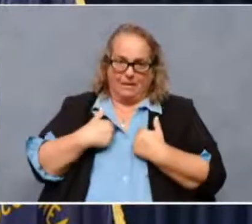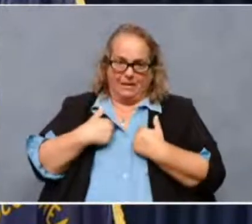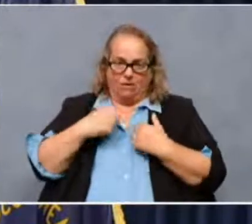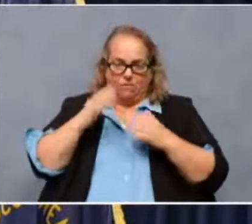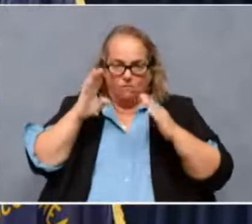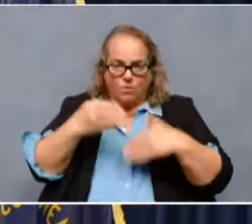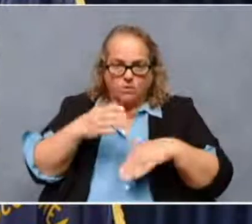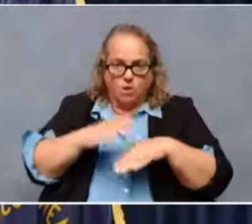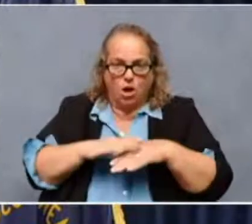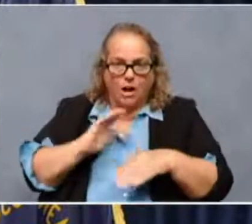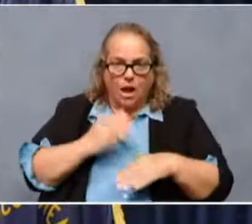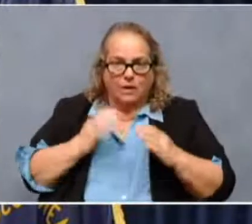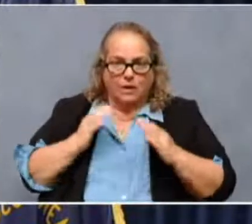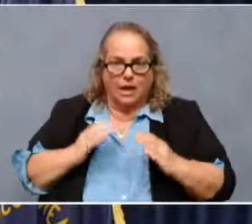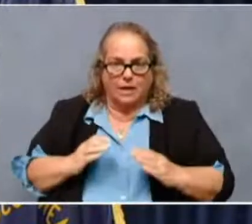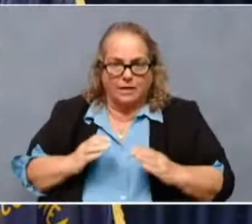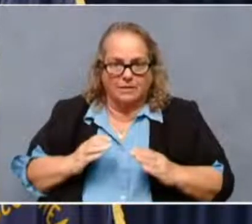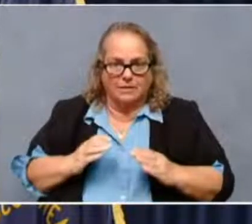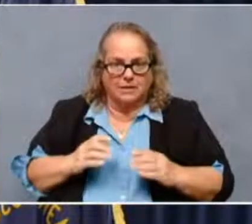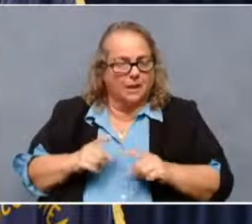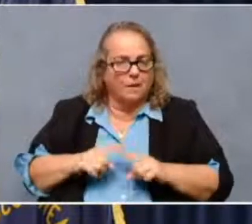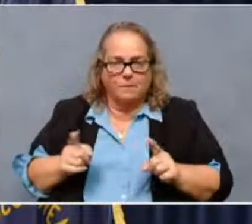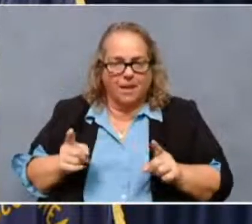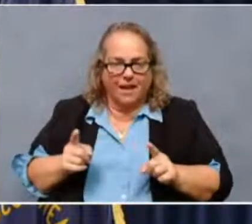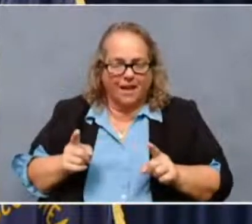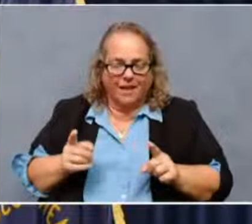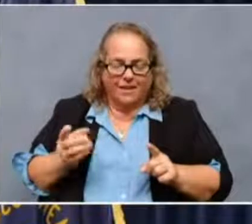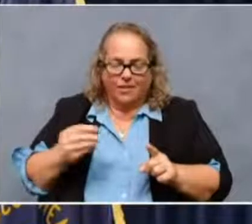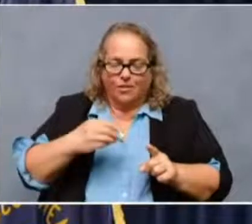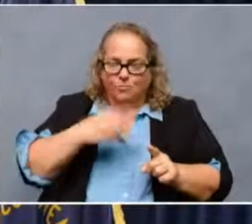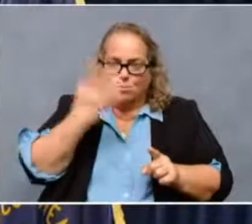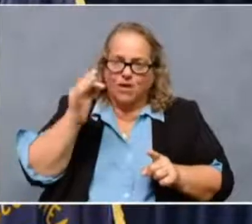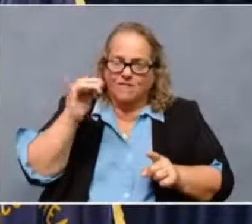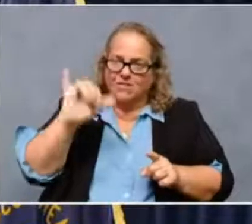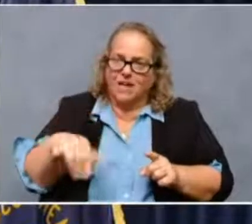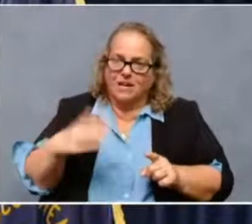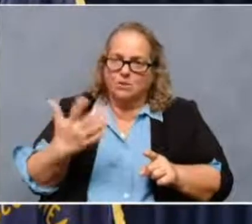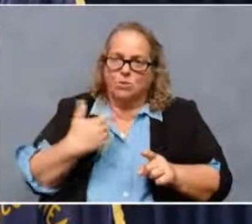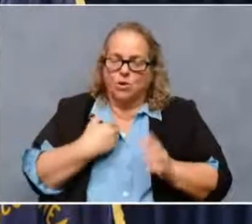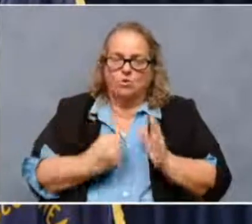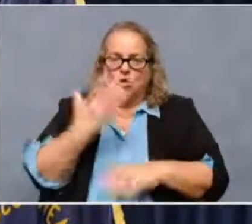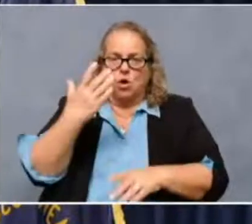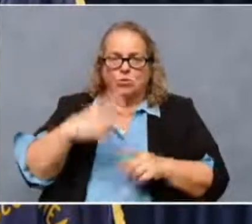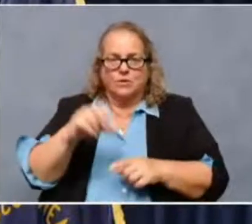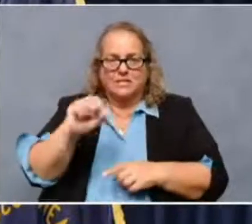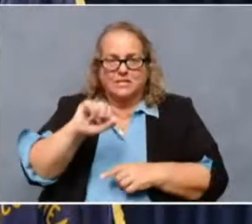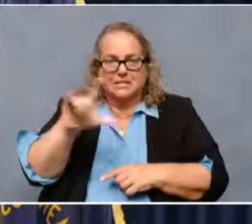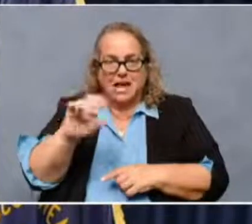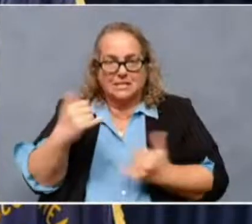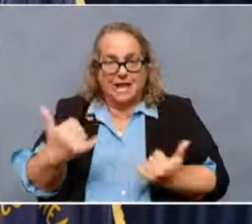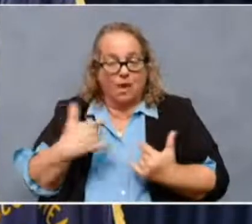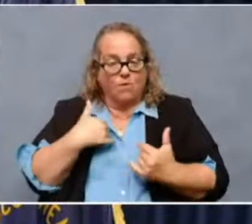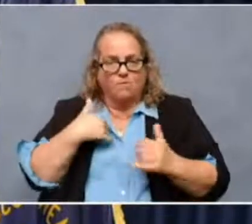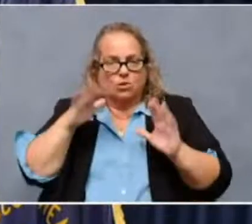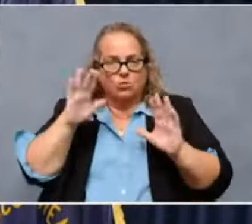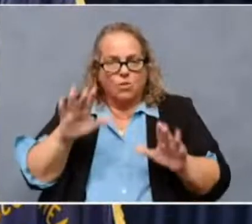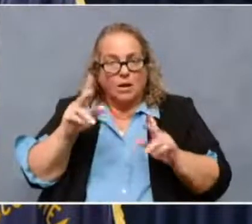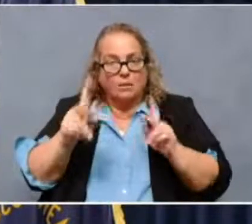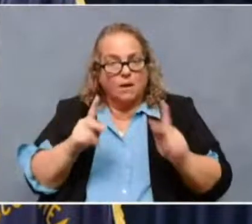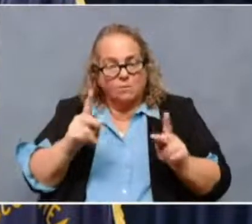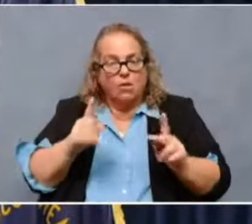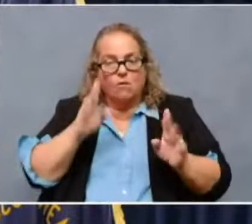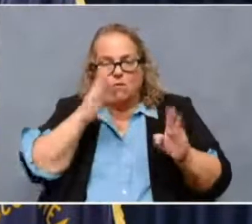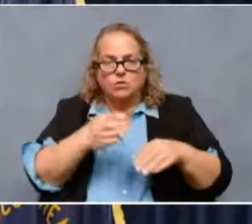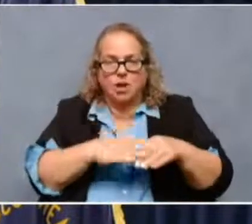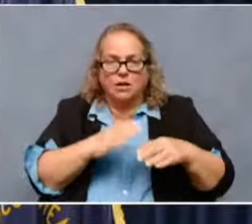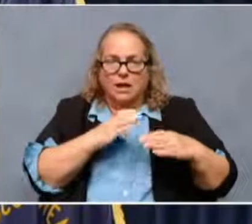our clients. But the beauty of that is we've grown to a size where we have a lot of great people focusing on the clients. And I believe my